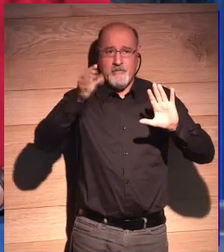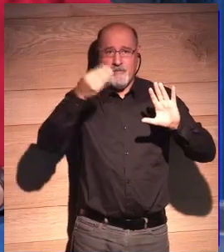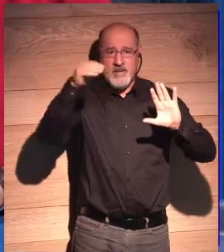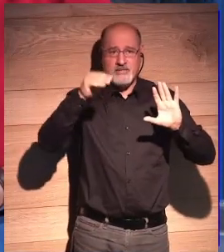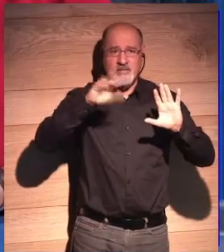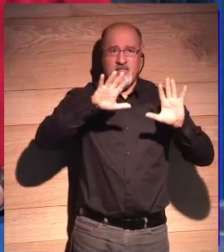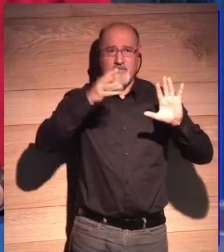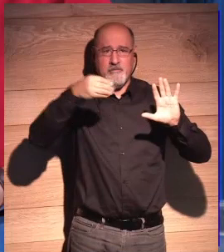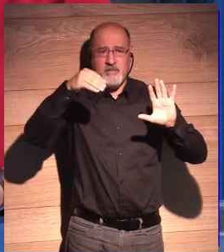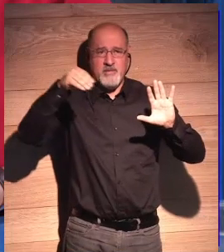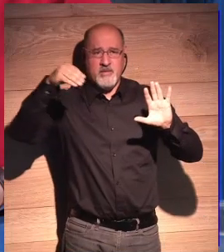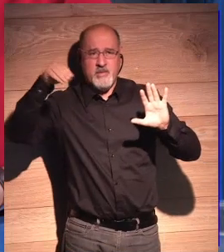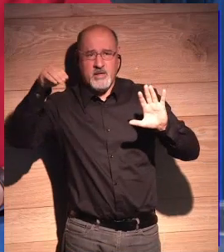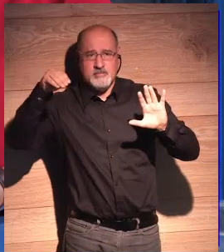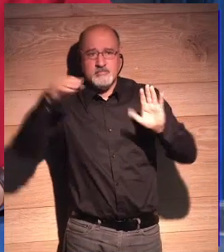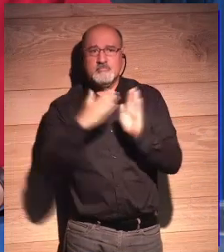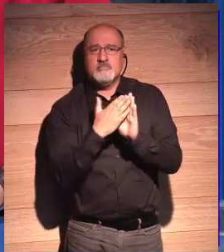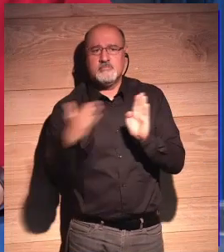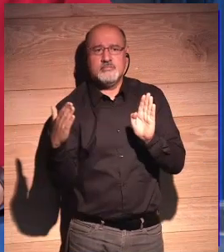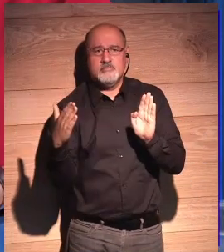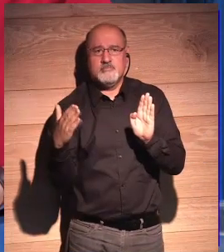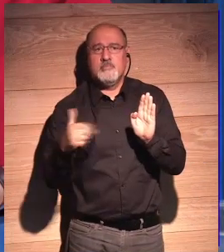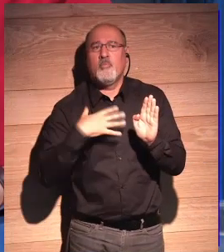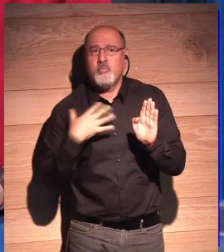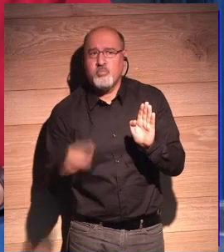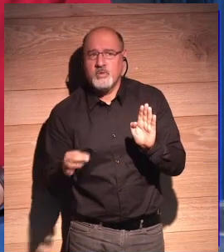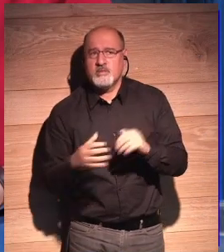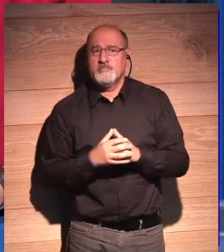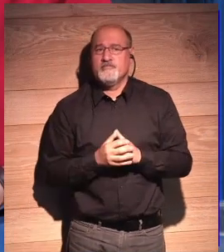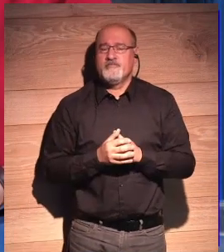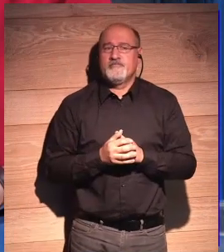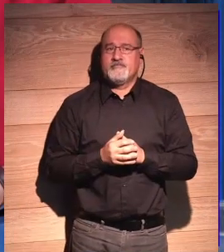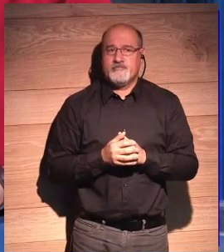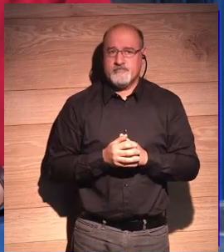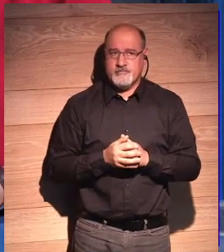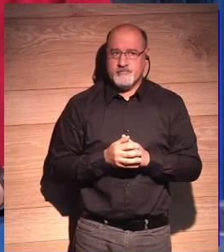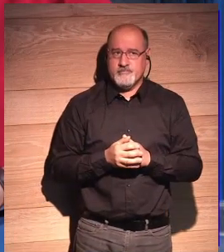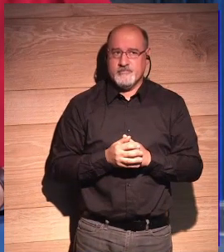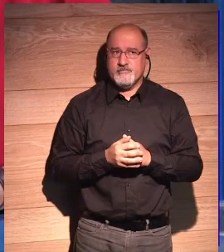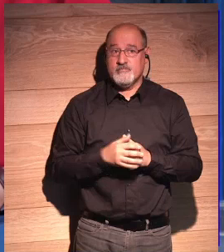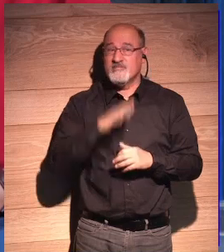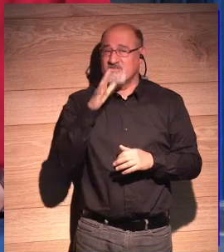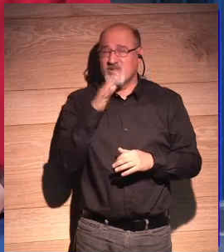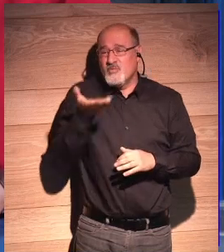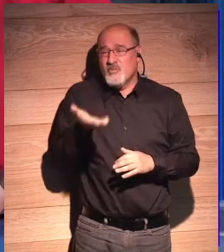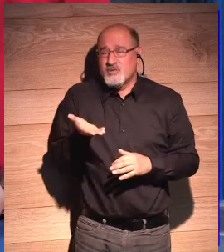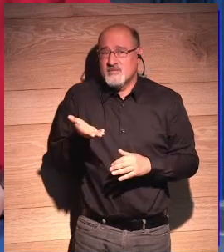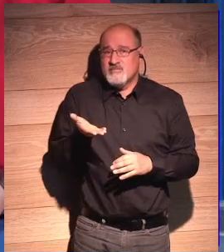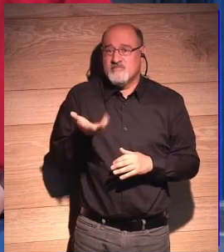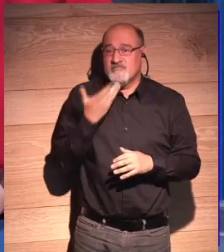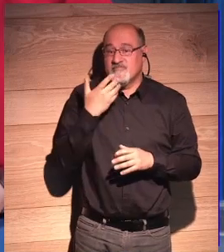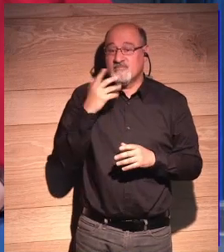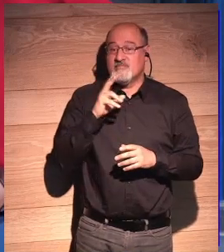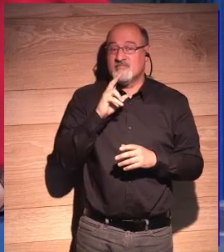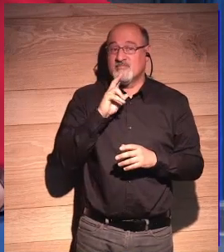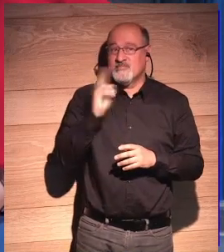that. So that's a big reason of why I don't talk about it, because it's debilitating to